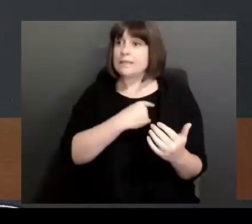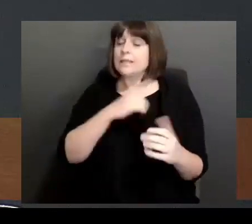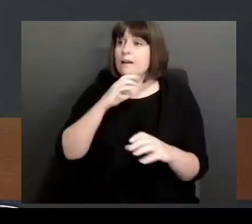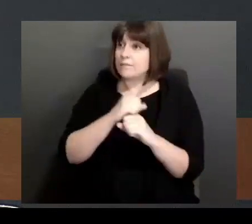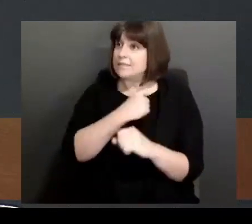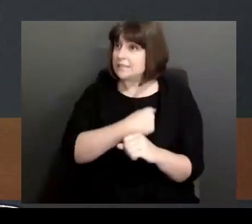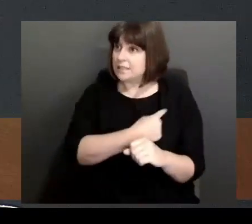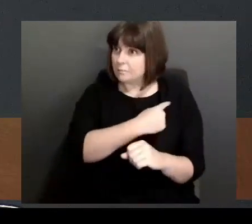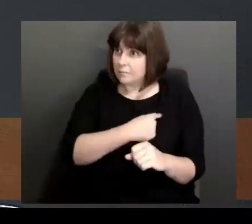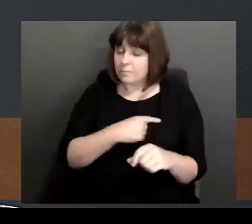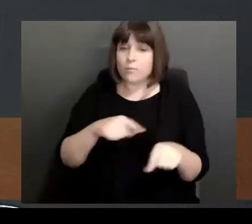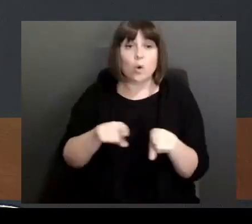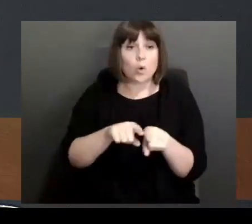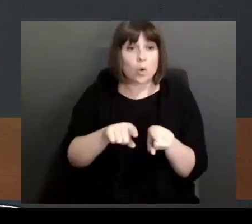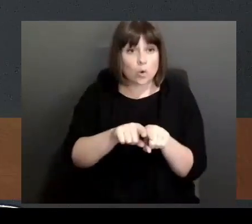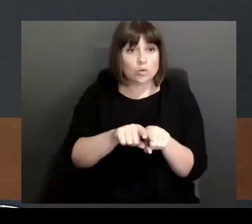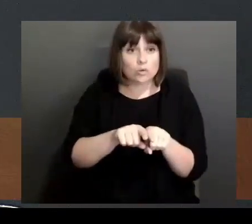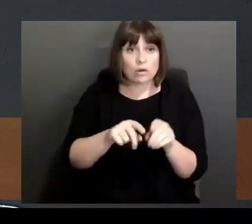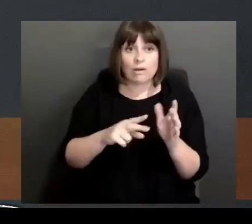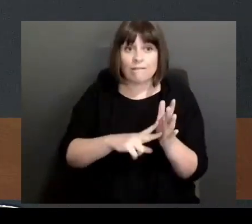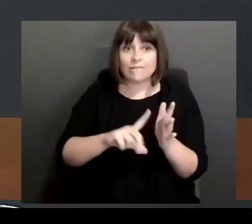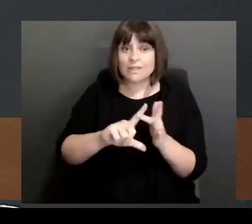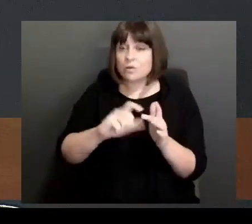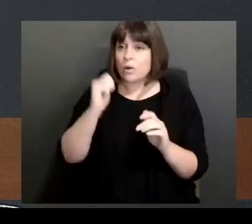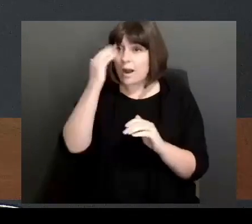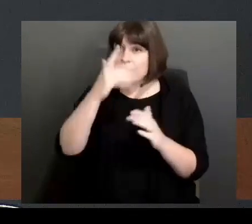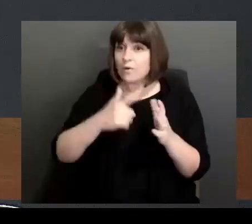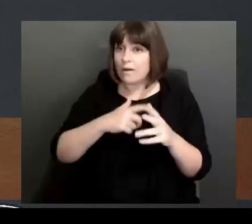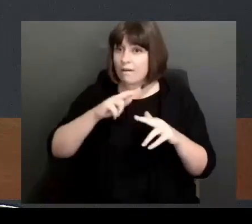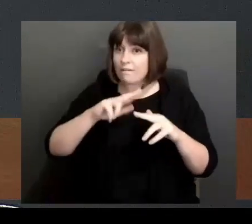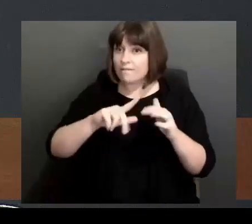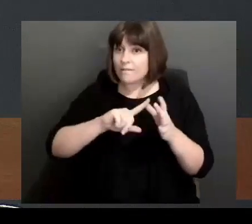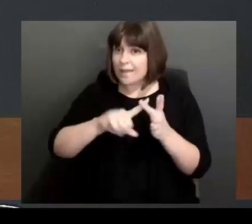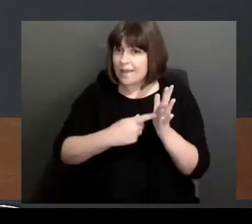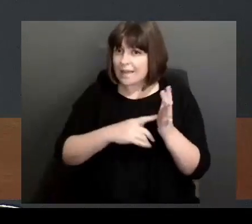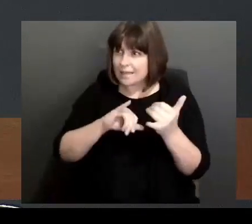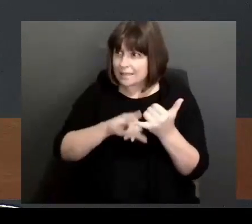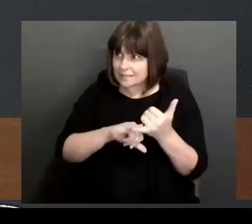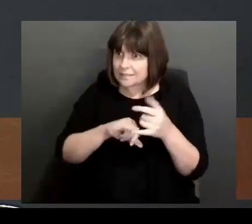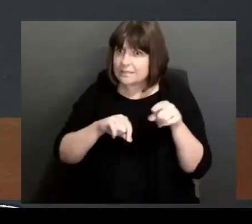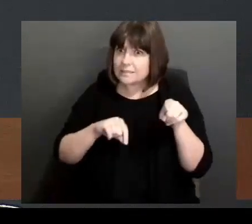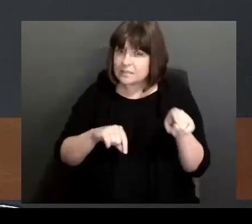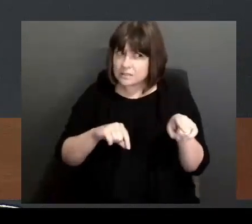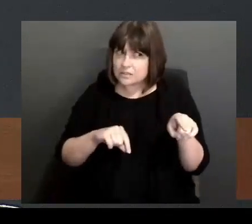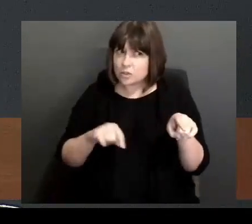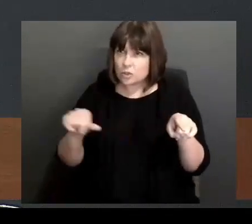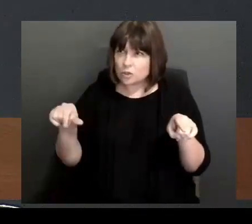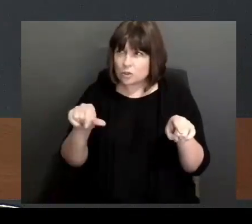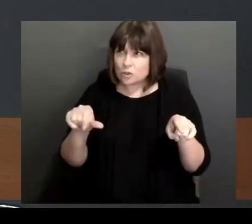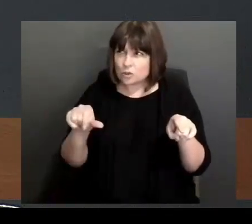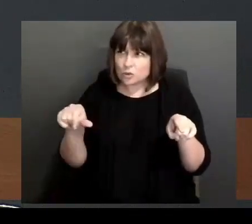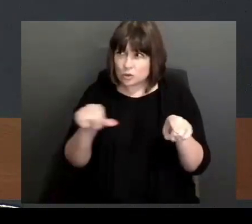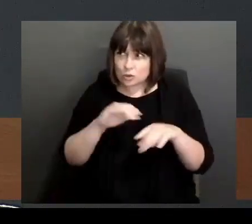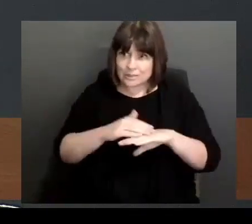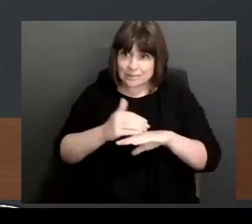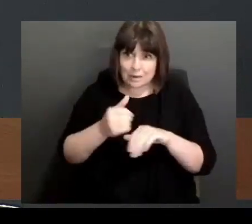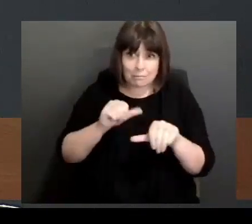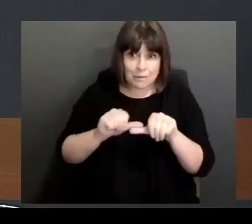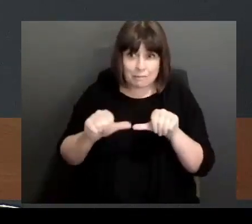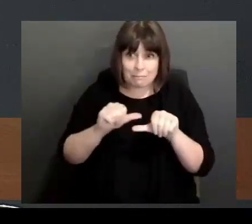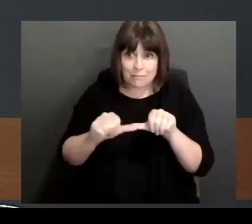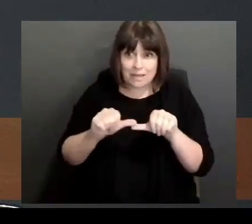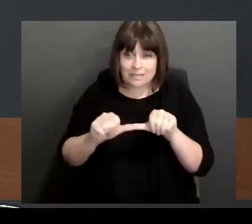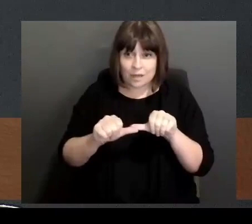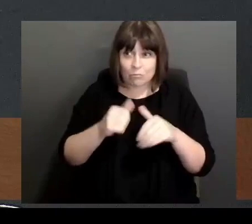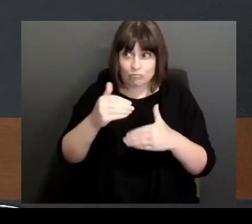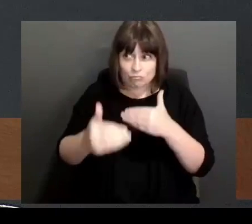Aboriginal Affairs Framework, the VAF, shouldn't there be an expedited or a sped up process in order for the traditional owners to be able